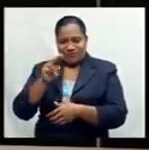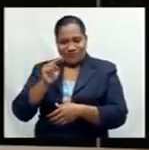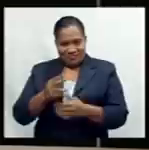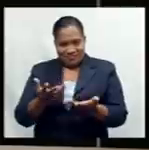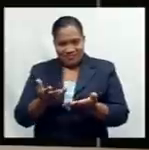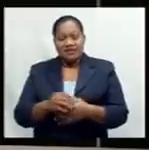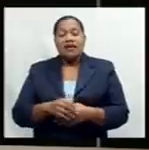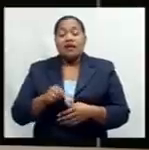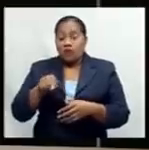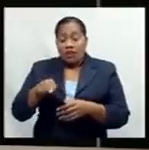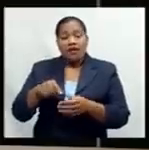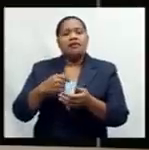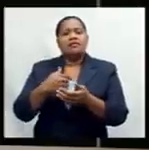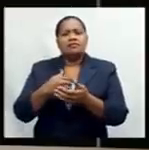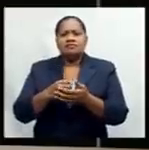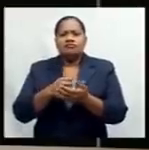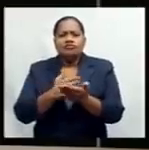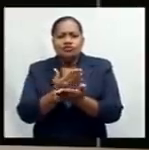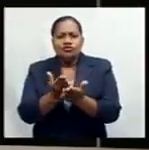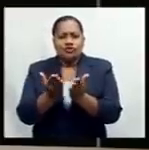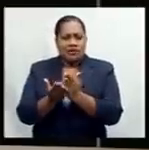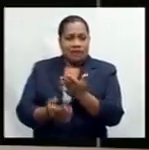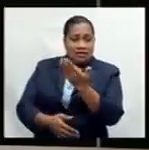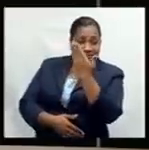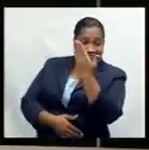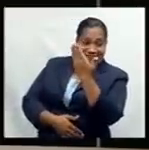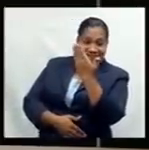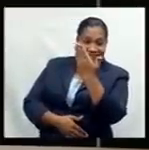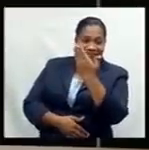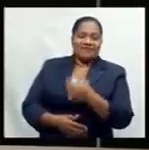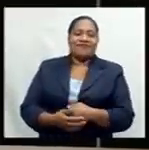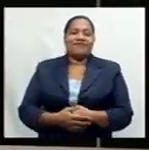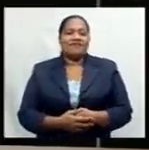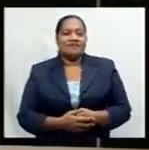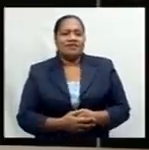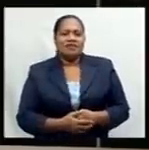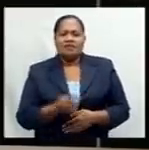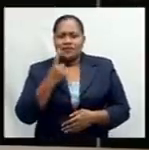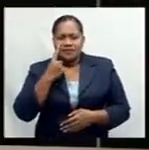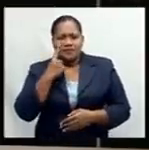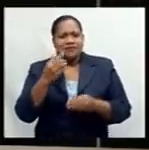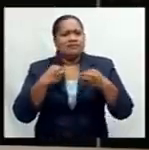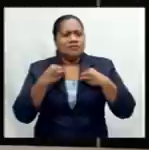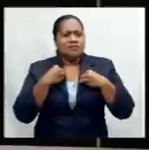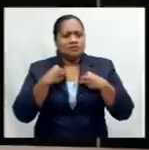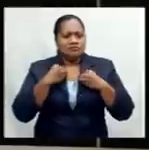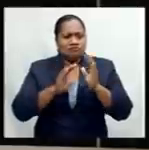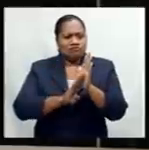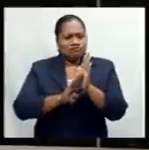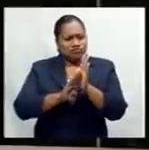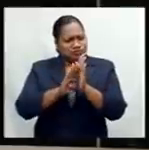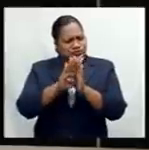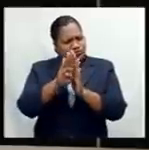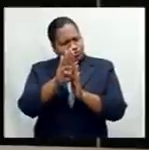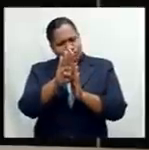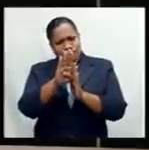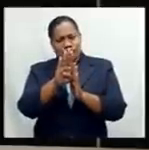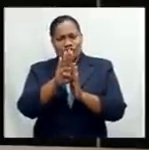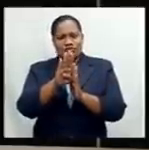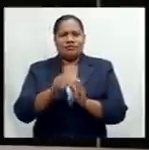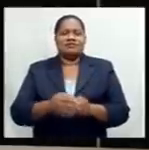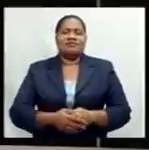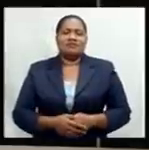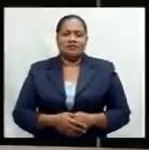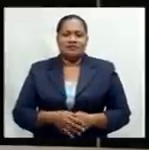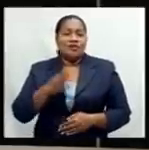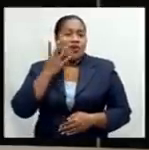by entrepreneur Api Kurusinga, who has seen her business grow even during this pandemic since her retirement